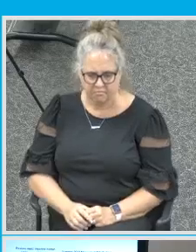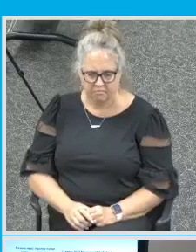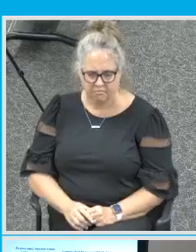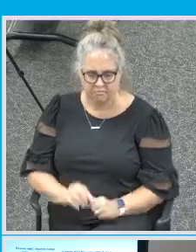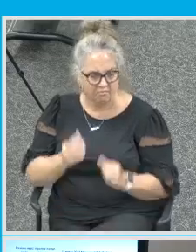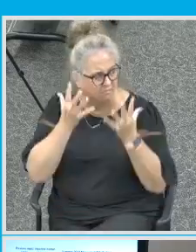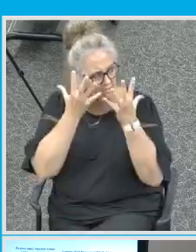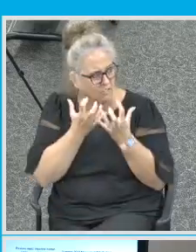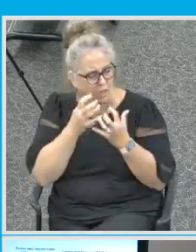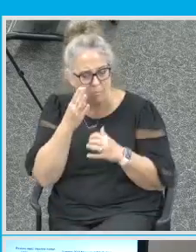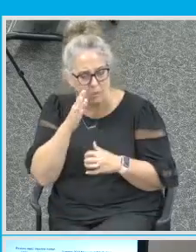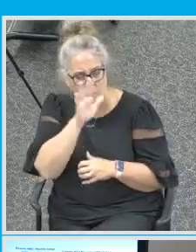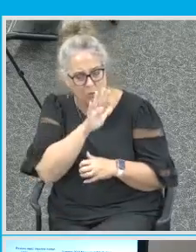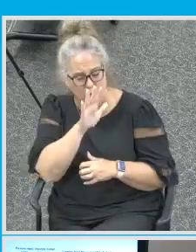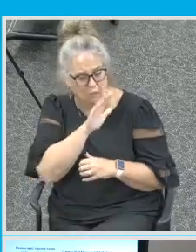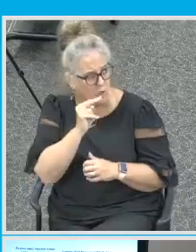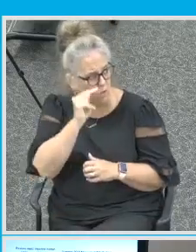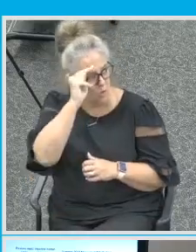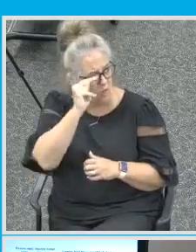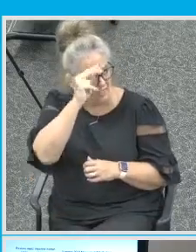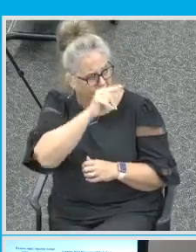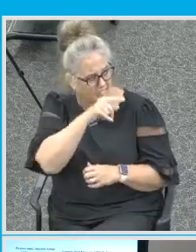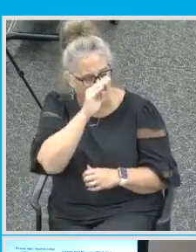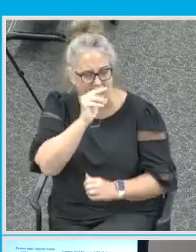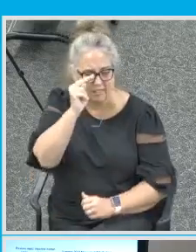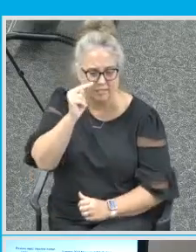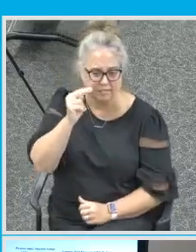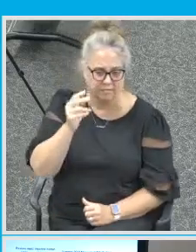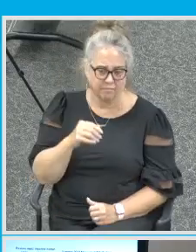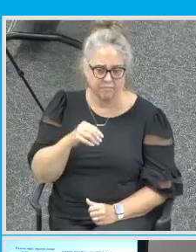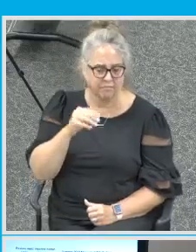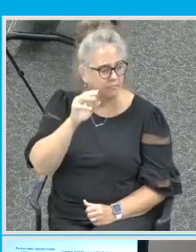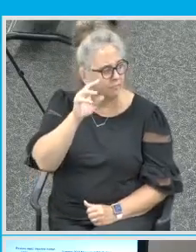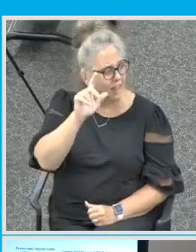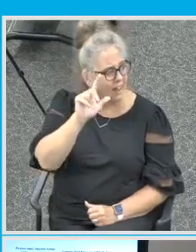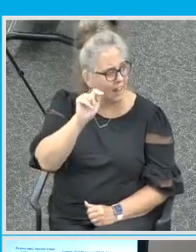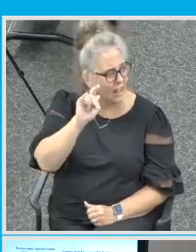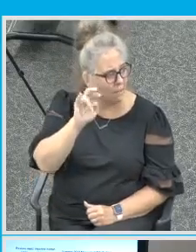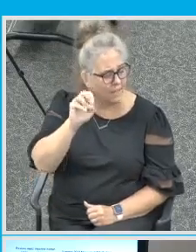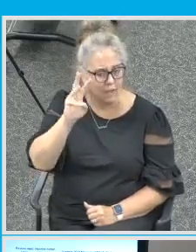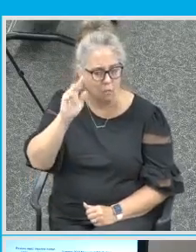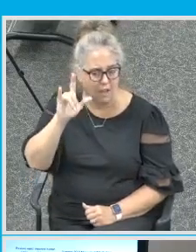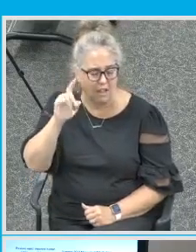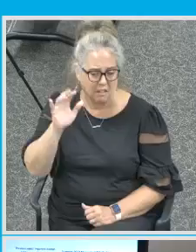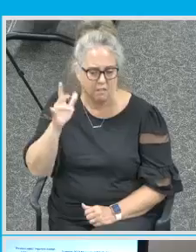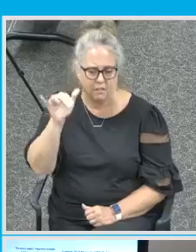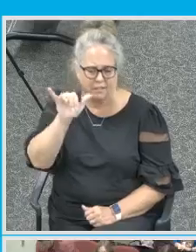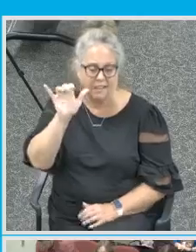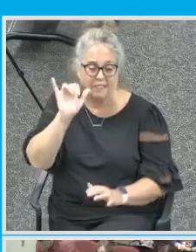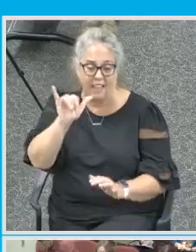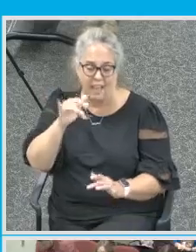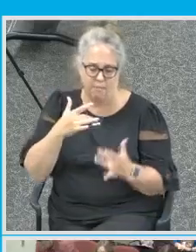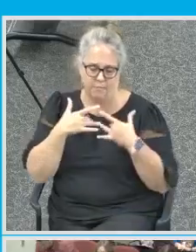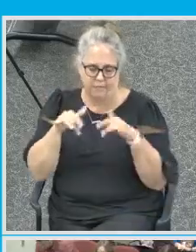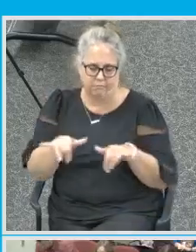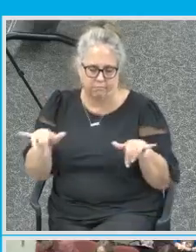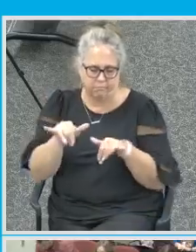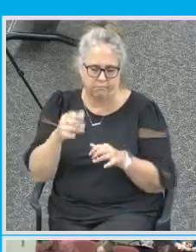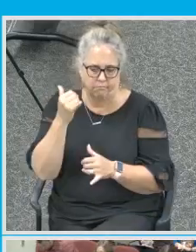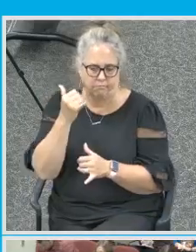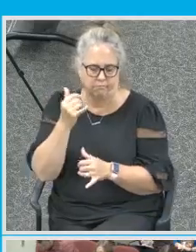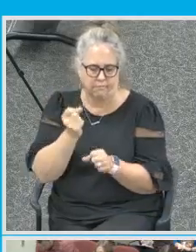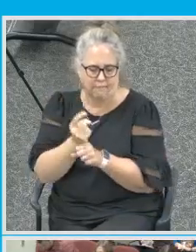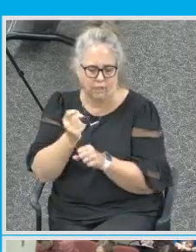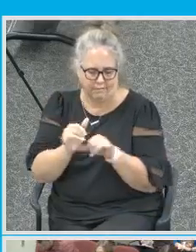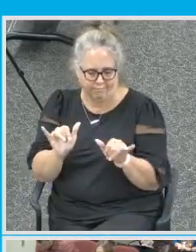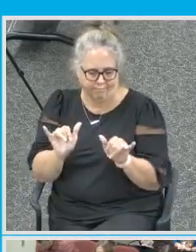Larimer, Weld, both Boulder area is where that map looks similar every year. But I would say this year that the end of